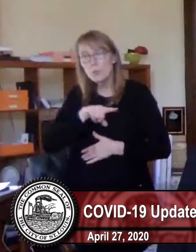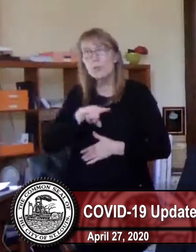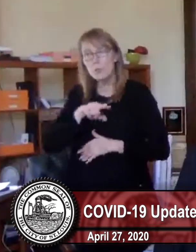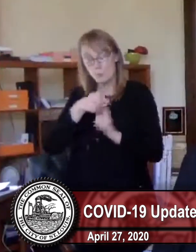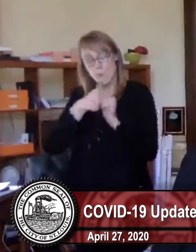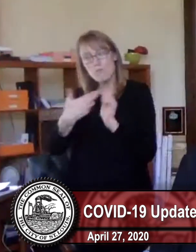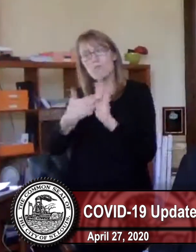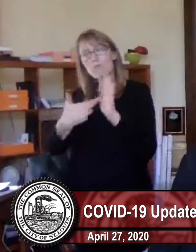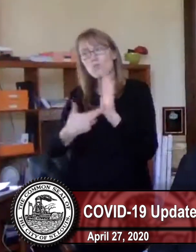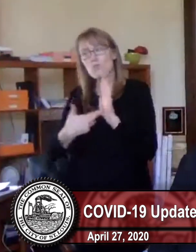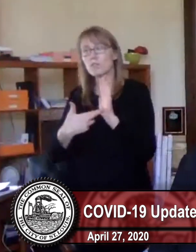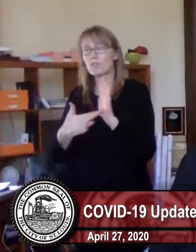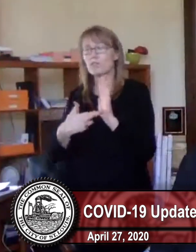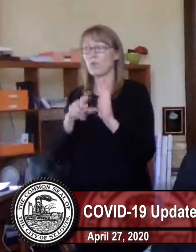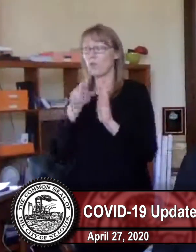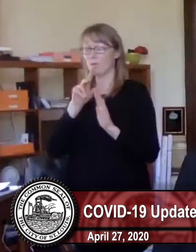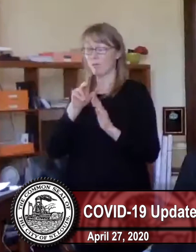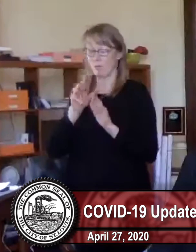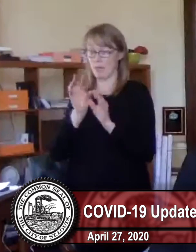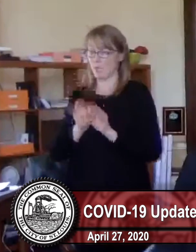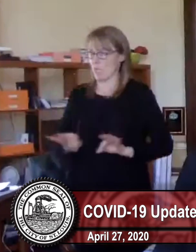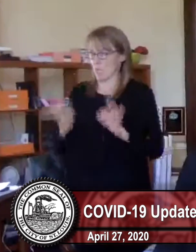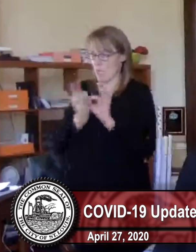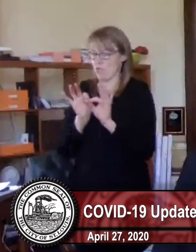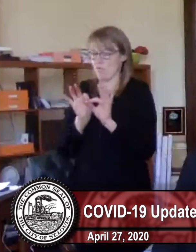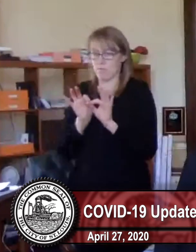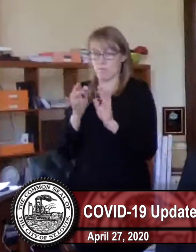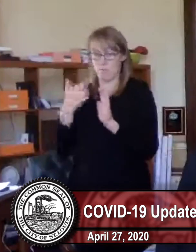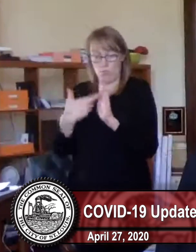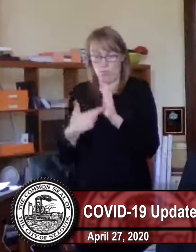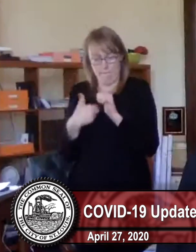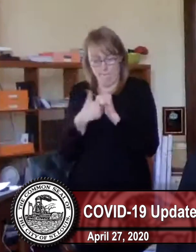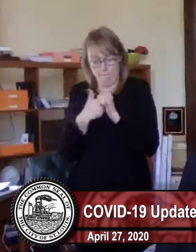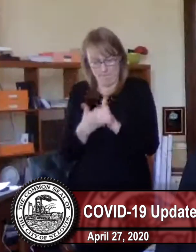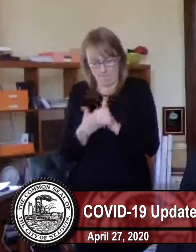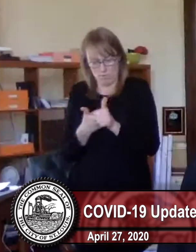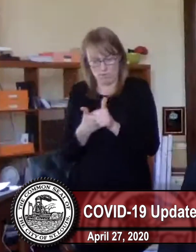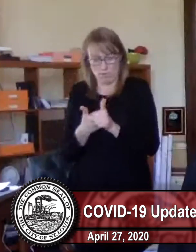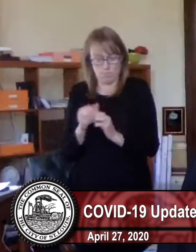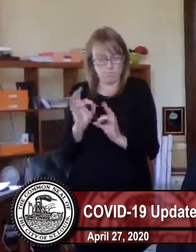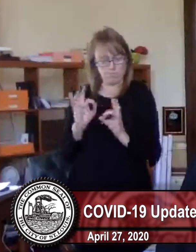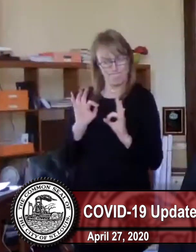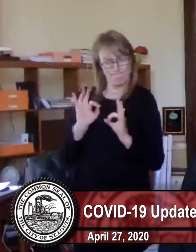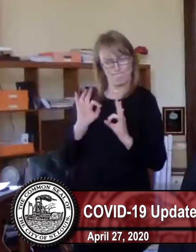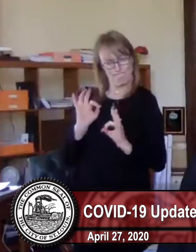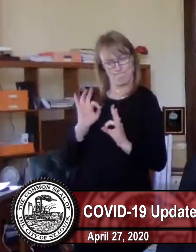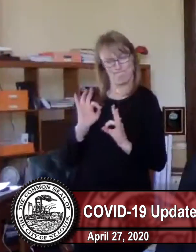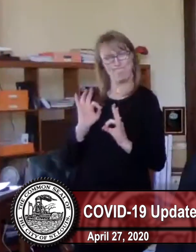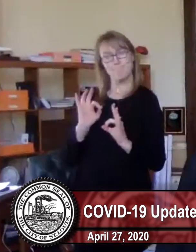shelter or continue to stay at home as much as possible. If we can get this down, then we can